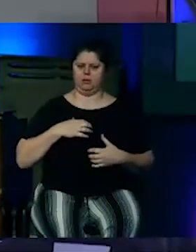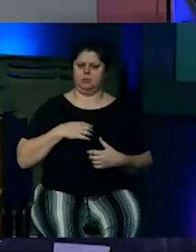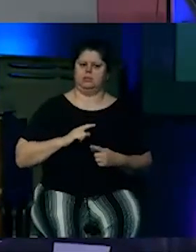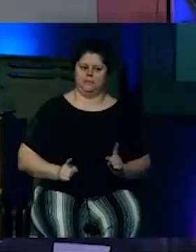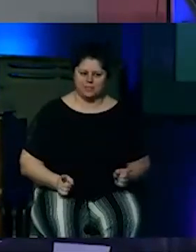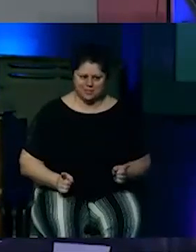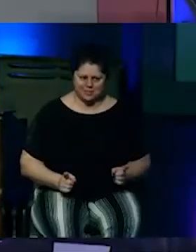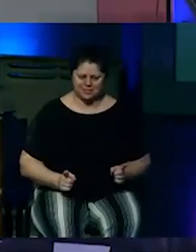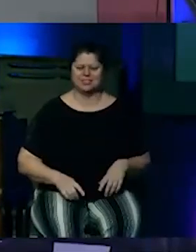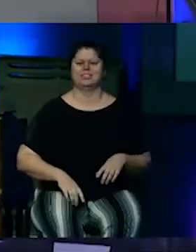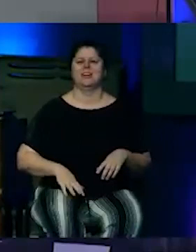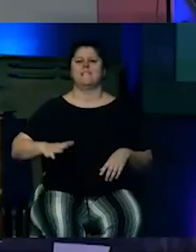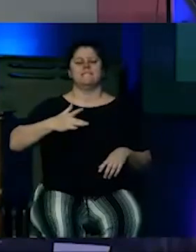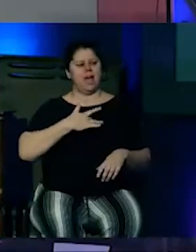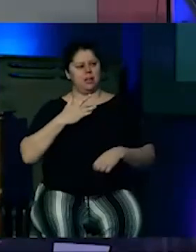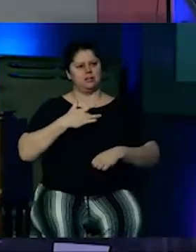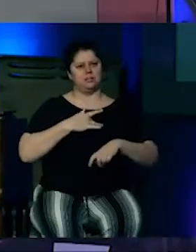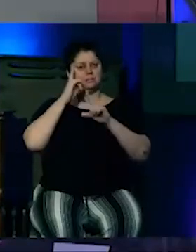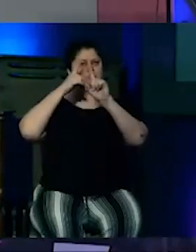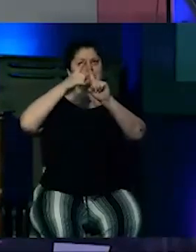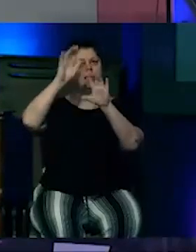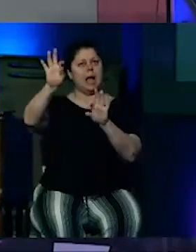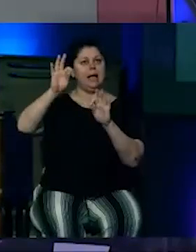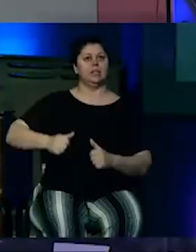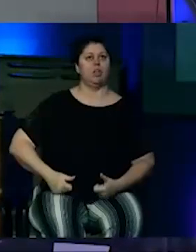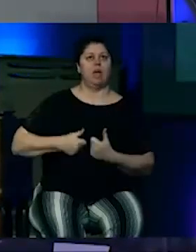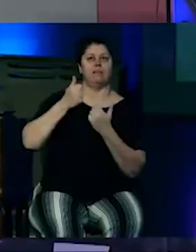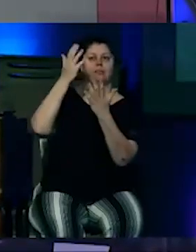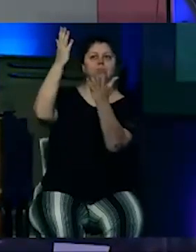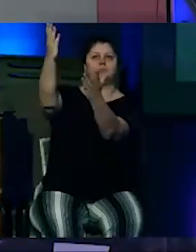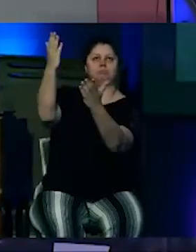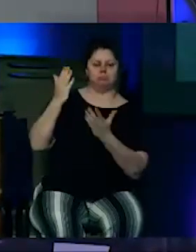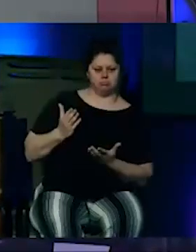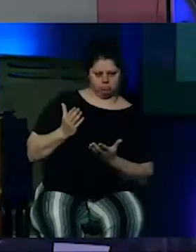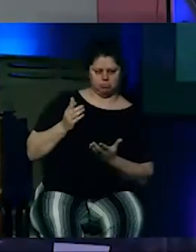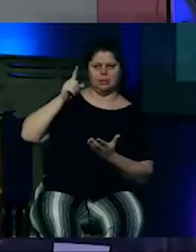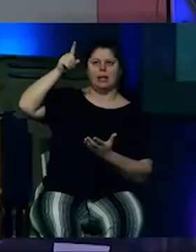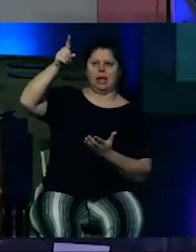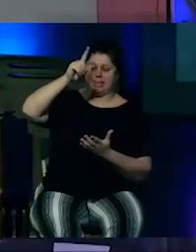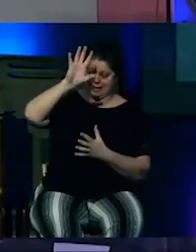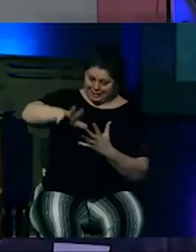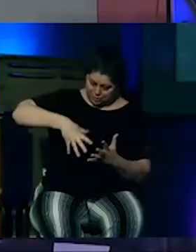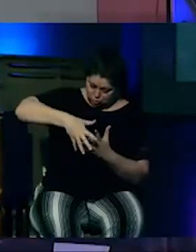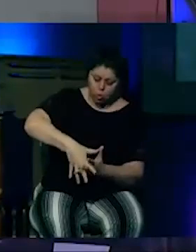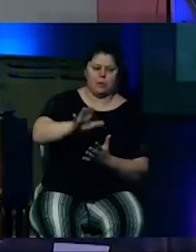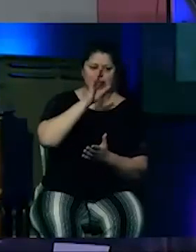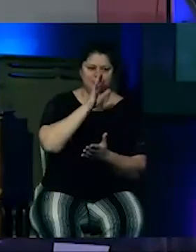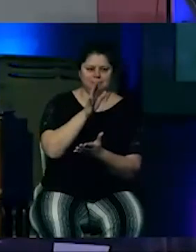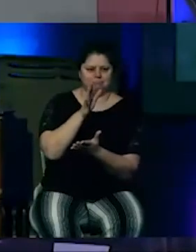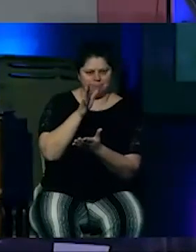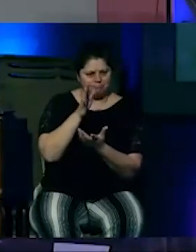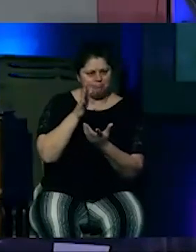felt that there was this ideal life that was placed to me, and integral to that part was heterosexuality. And if